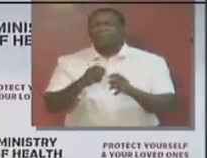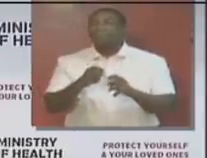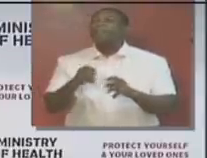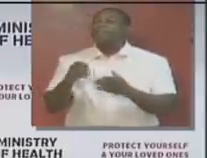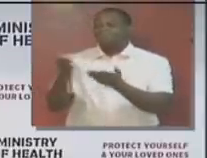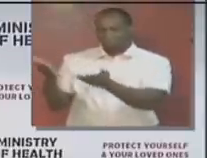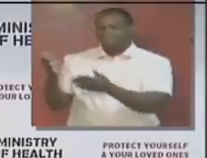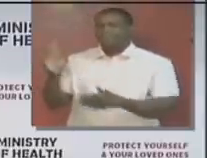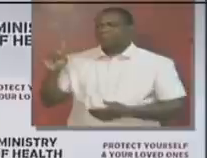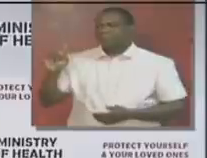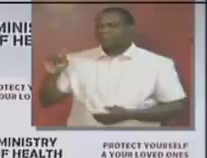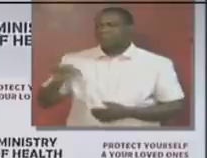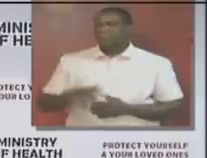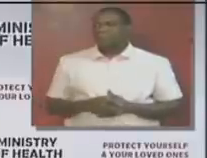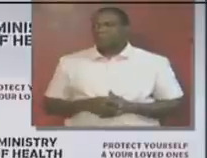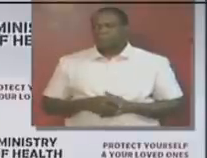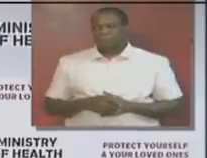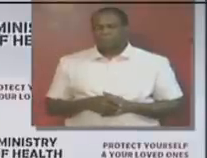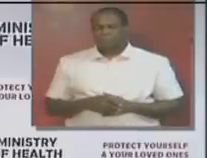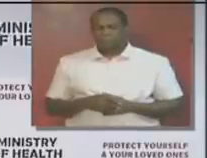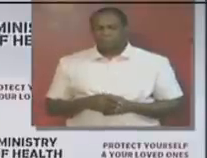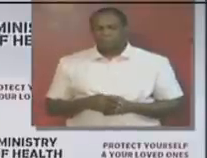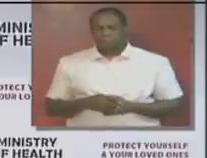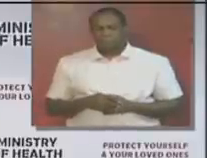TTT, please.